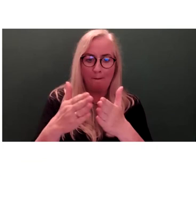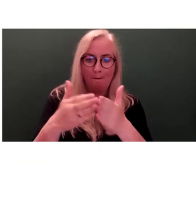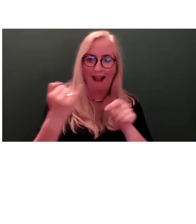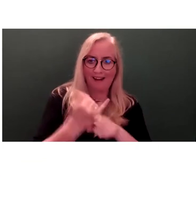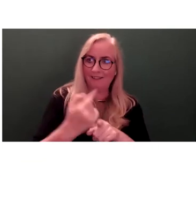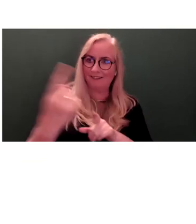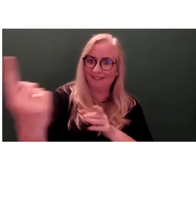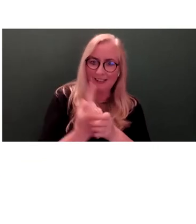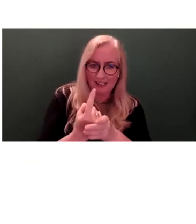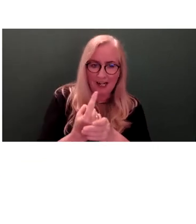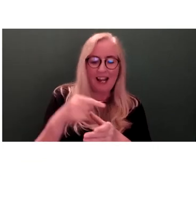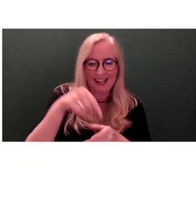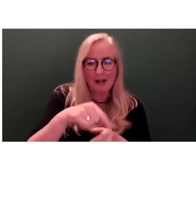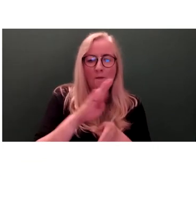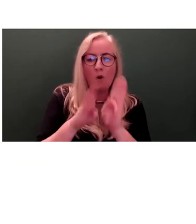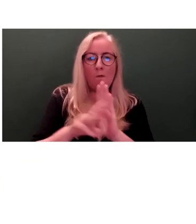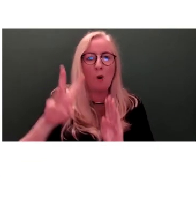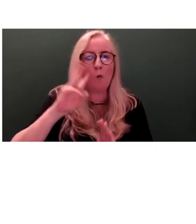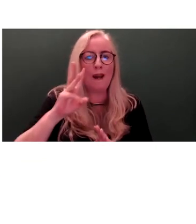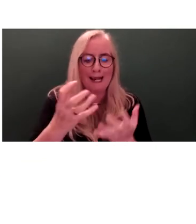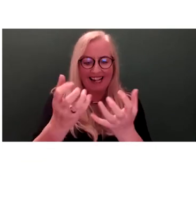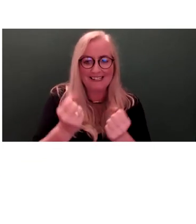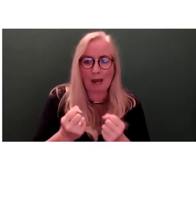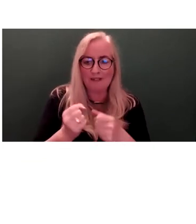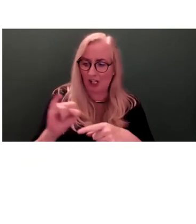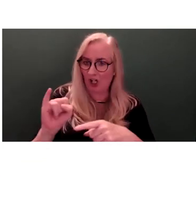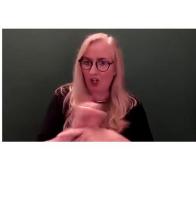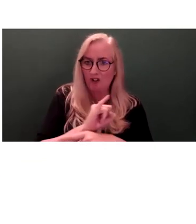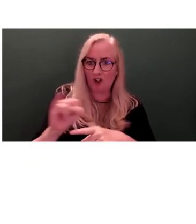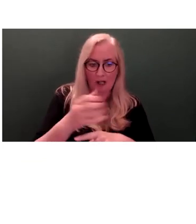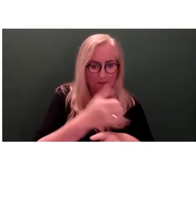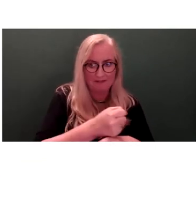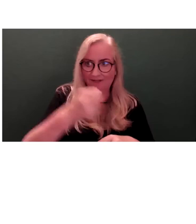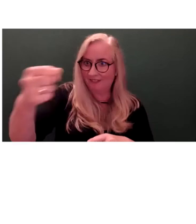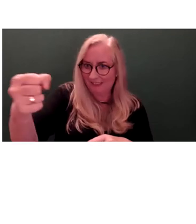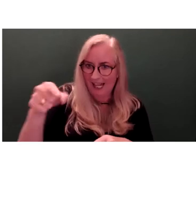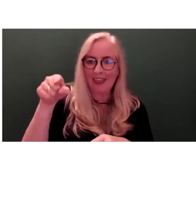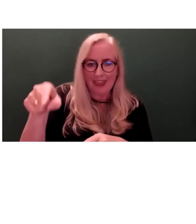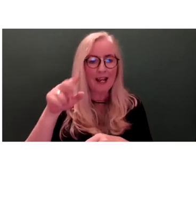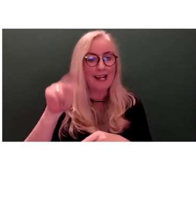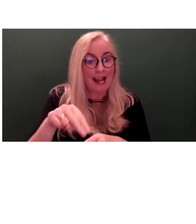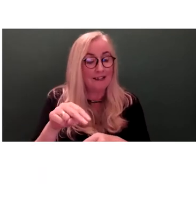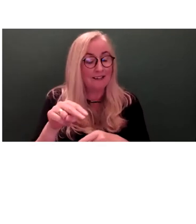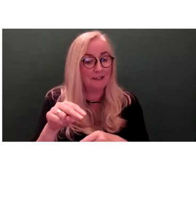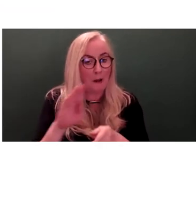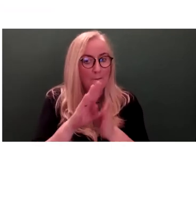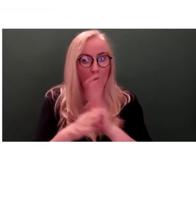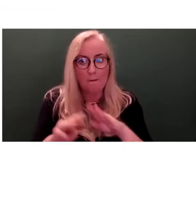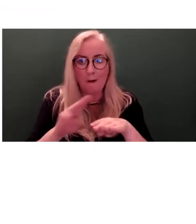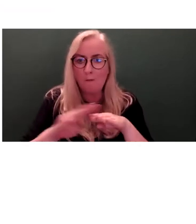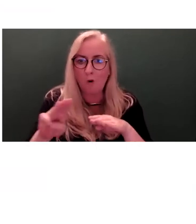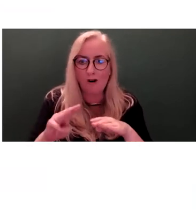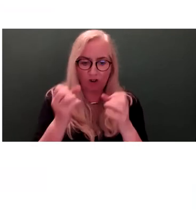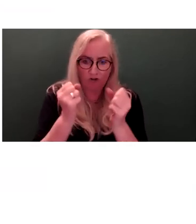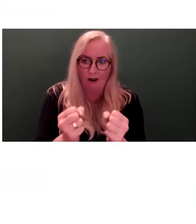the internship or the placement as part of the kind of offer and as part of the course, then obviously there's a much